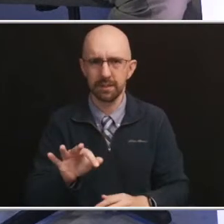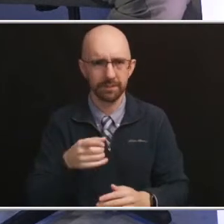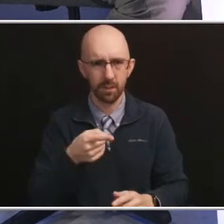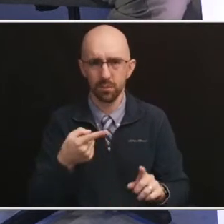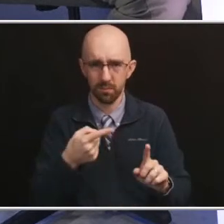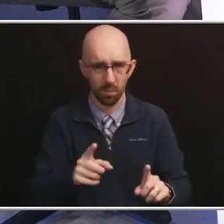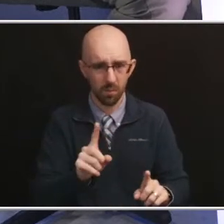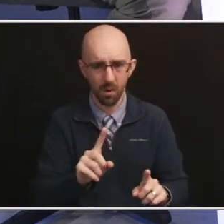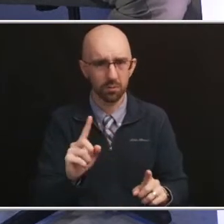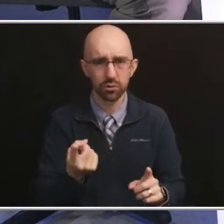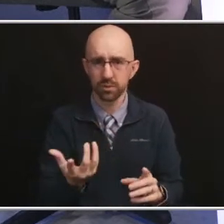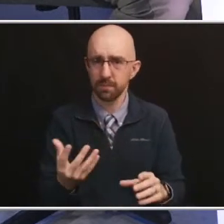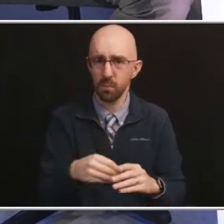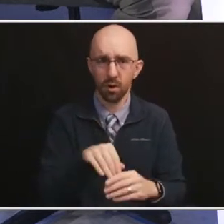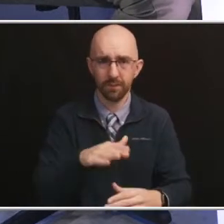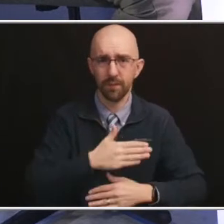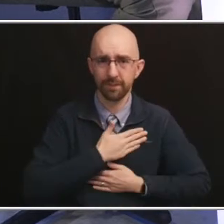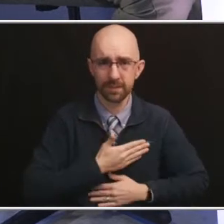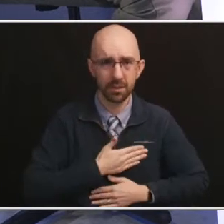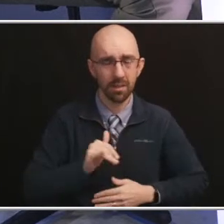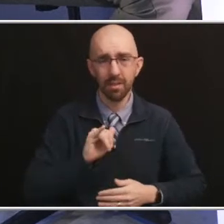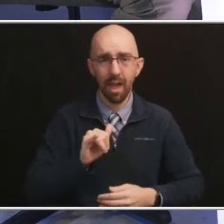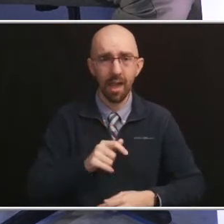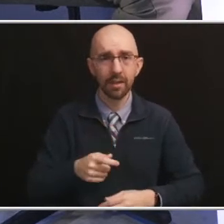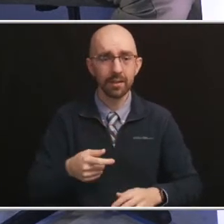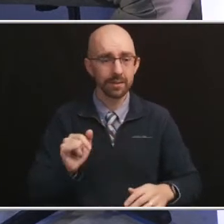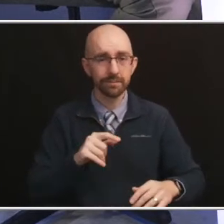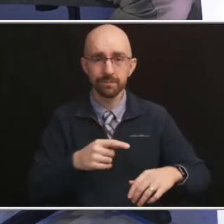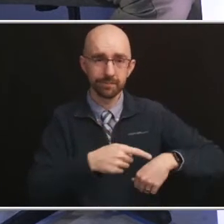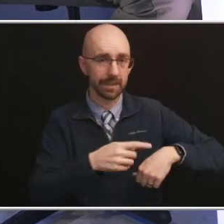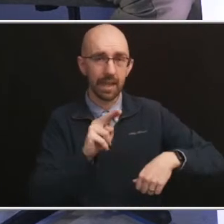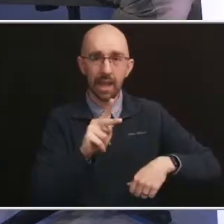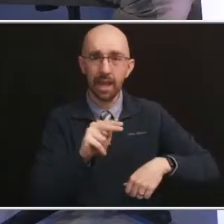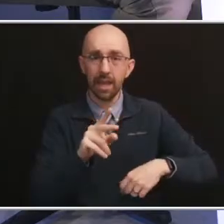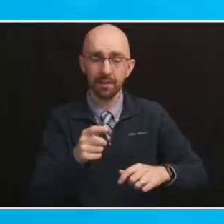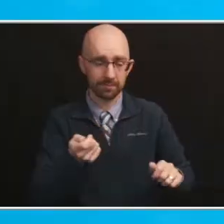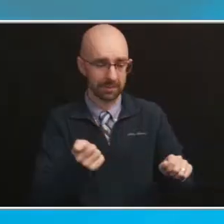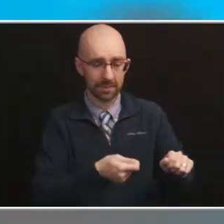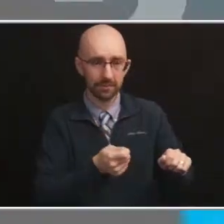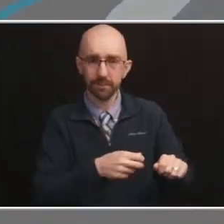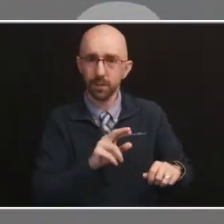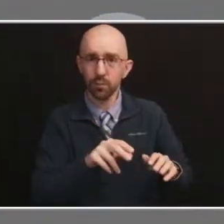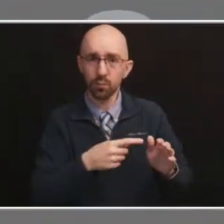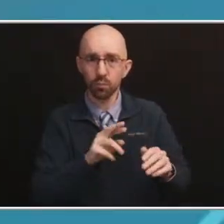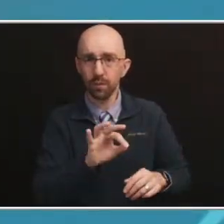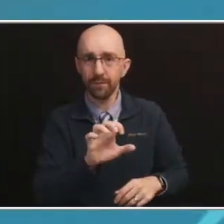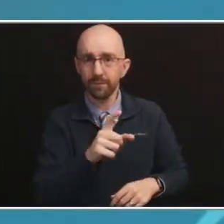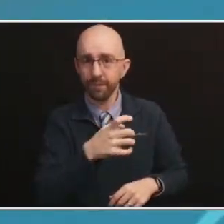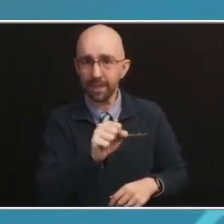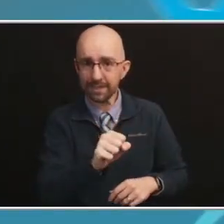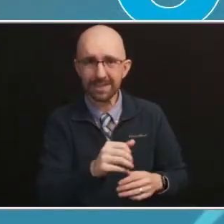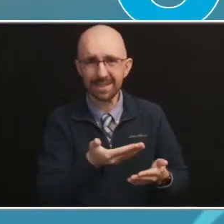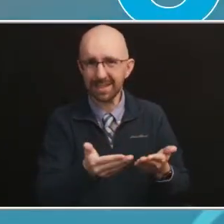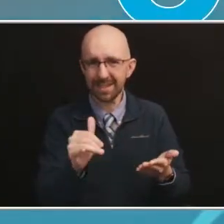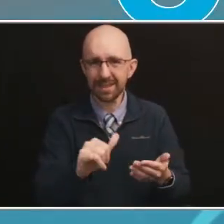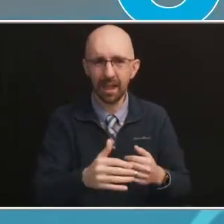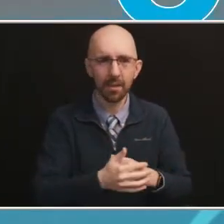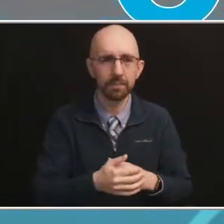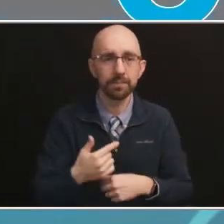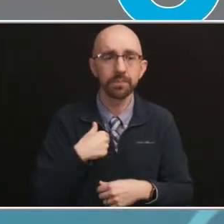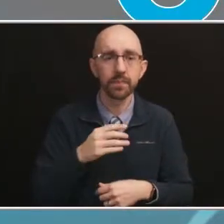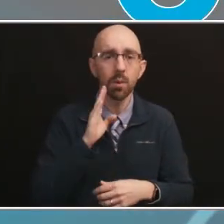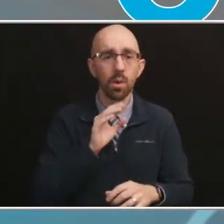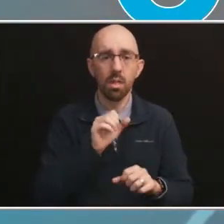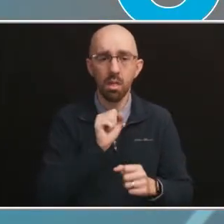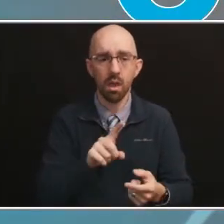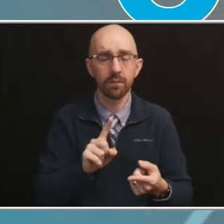part of your physical, like checking your reflexes, testing to see if you have that. We have some questions coming in right now. I would love to get